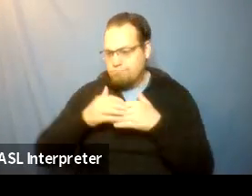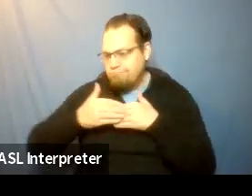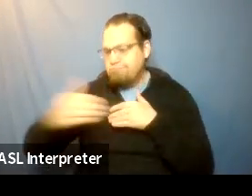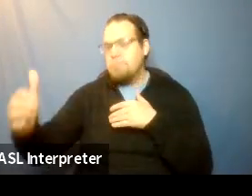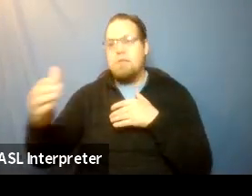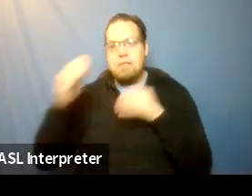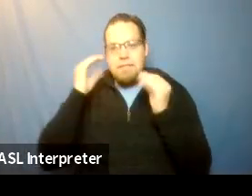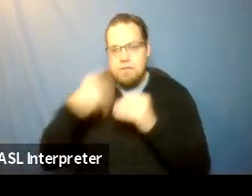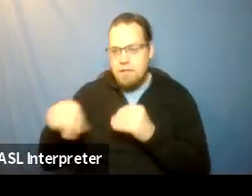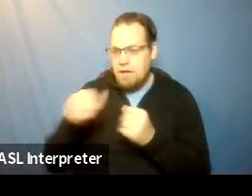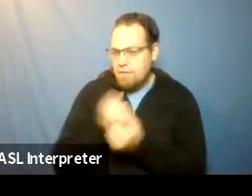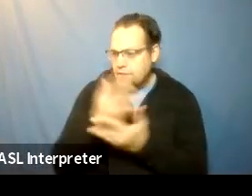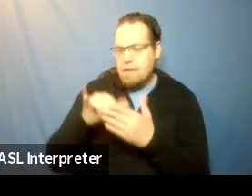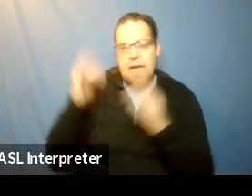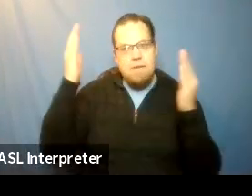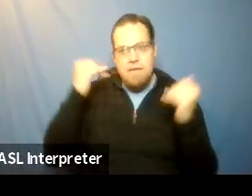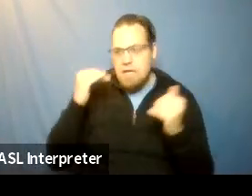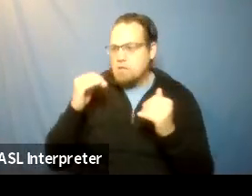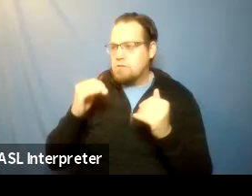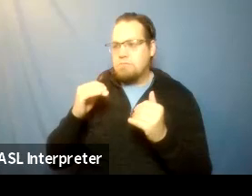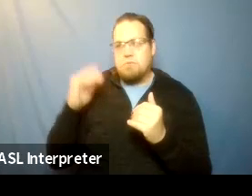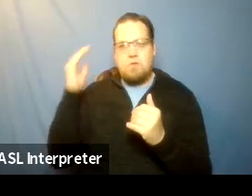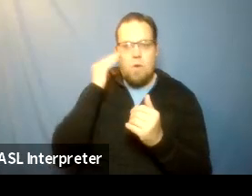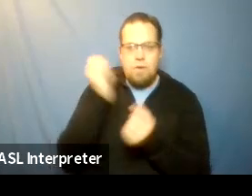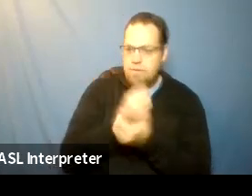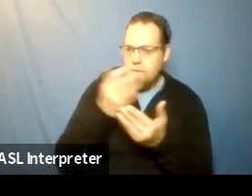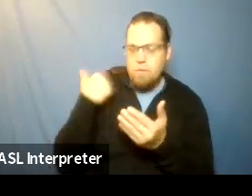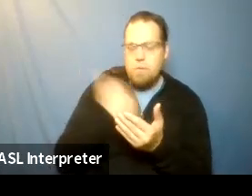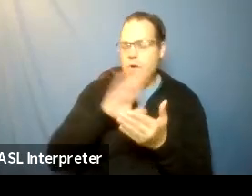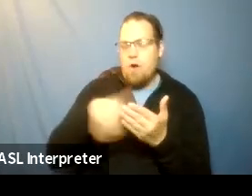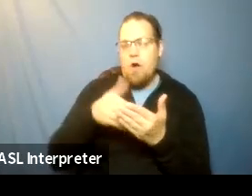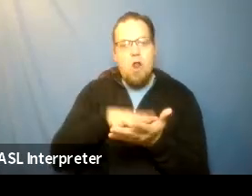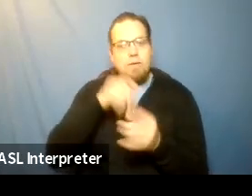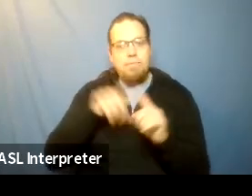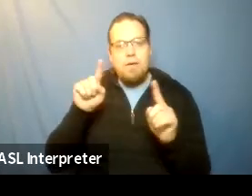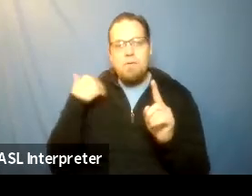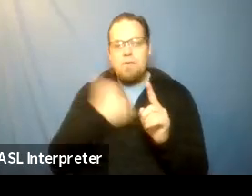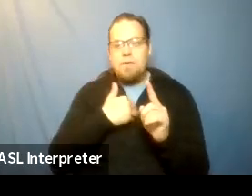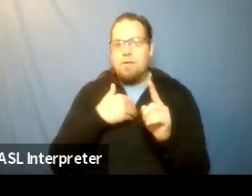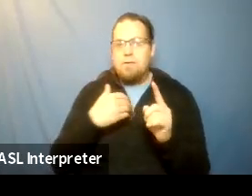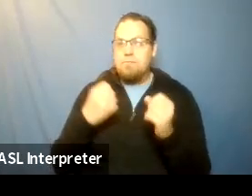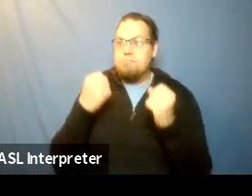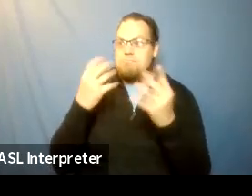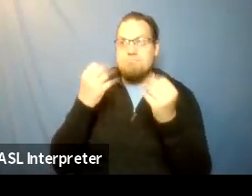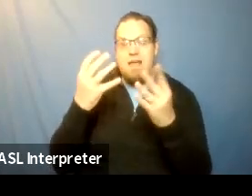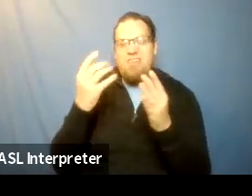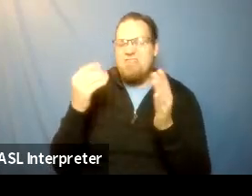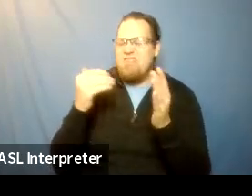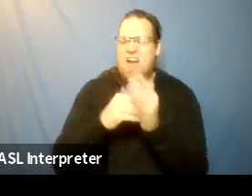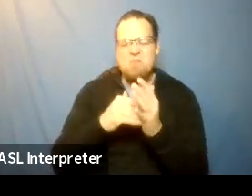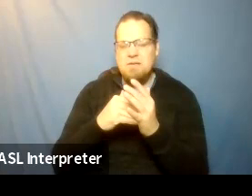understand exactly the expectations. Obviously, we're all learning, but we spent literally thousands of man hours